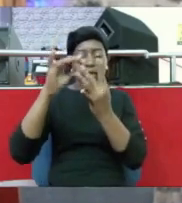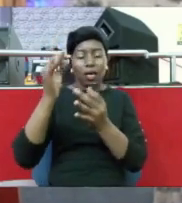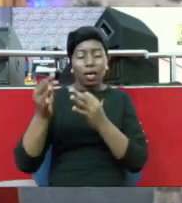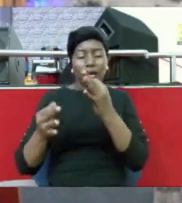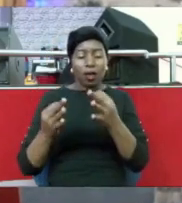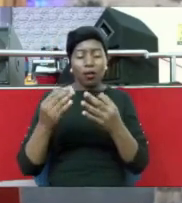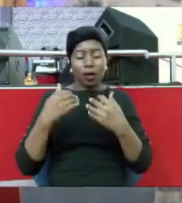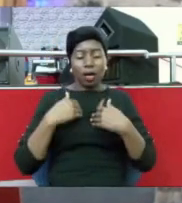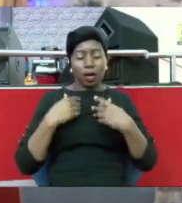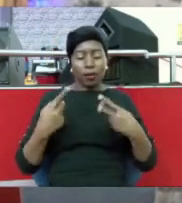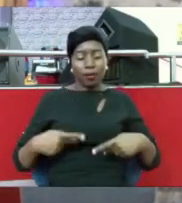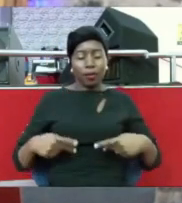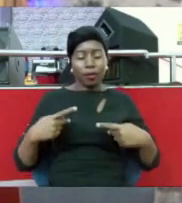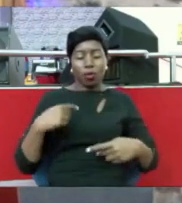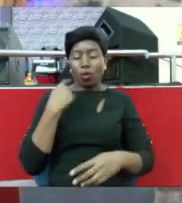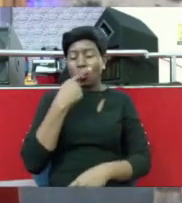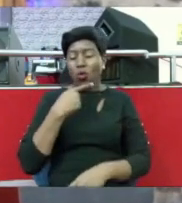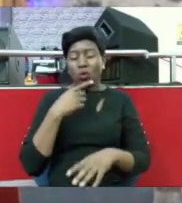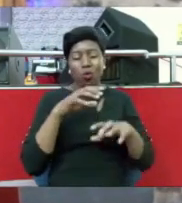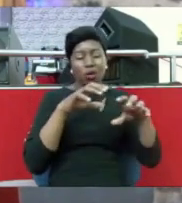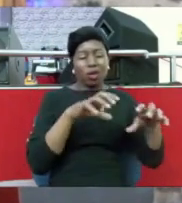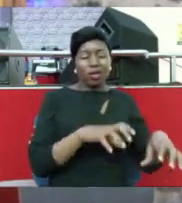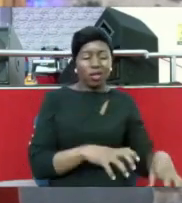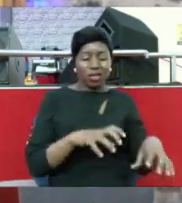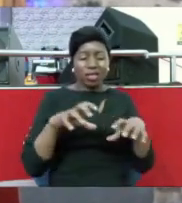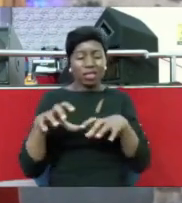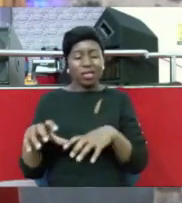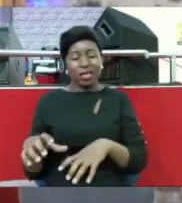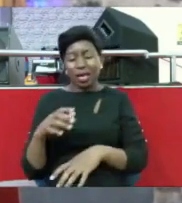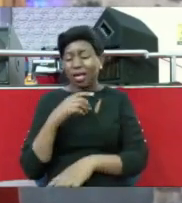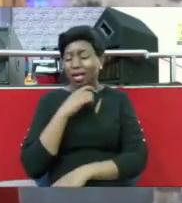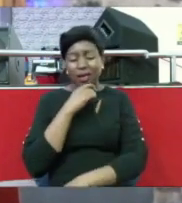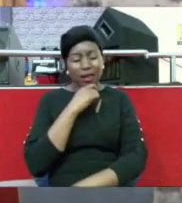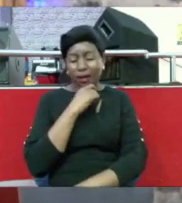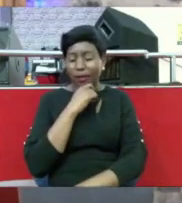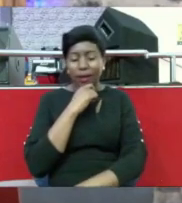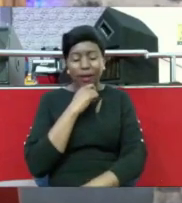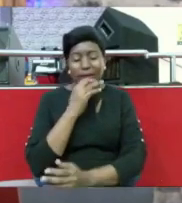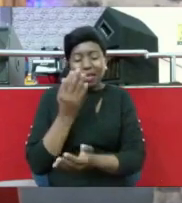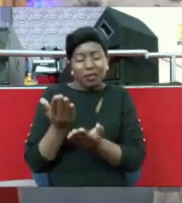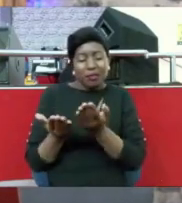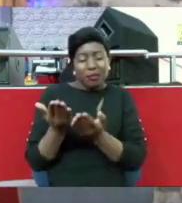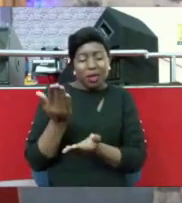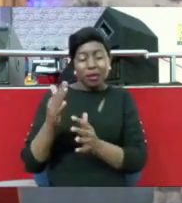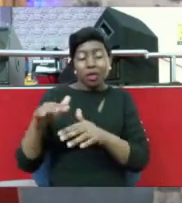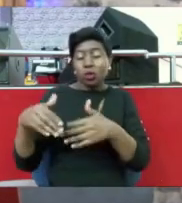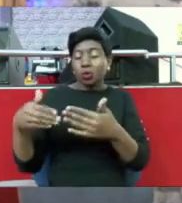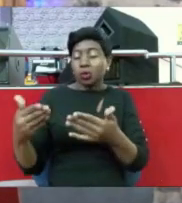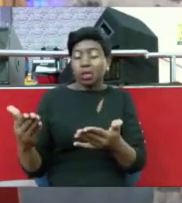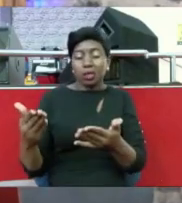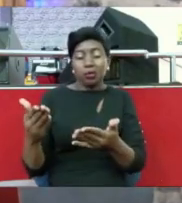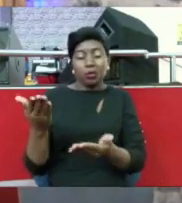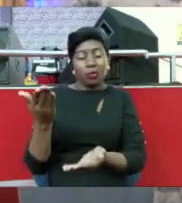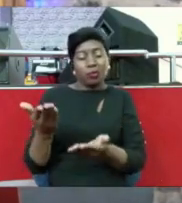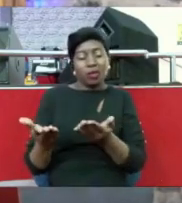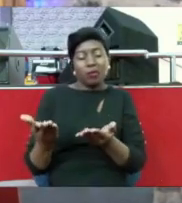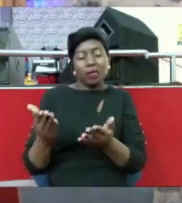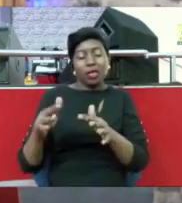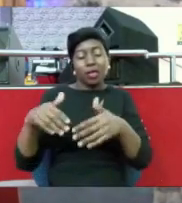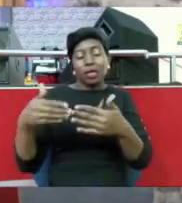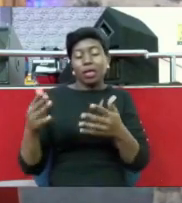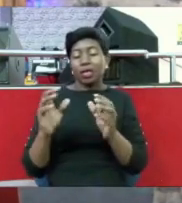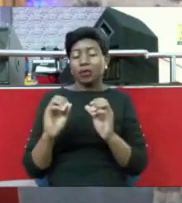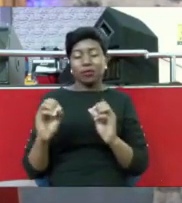struggling. Watu ambao bado wanang'ang'ana. Should I give, should I not? Niweze kutoa ama nisitoe? Do I have to have a feeling to give or